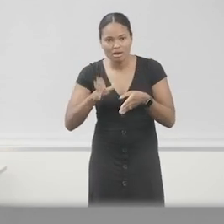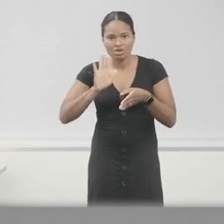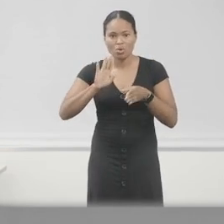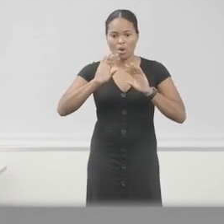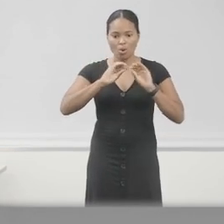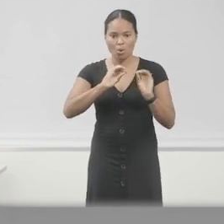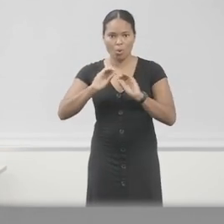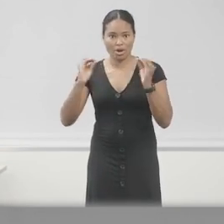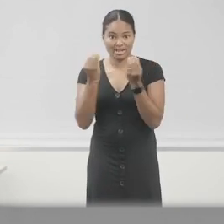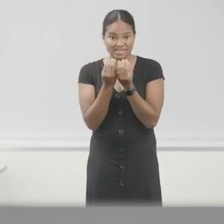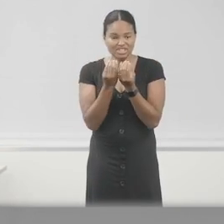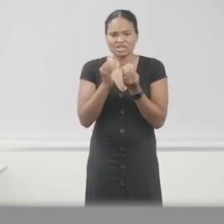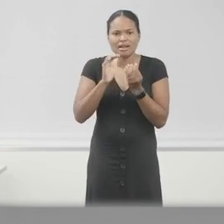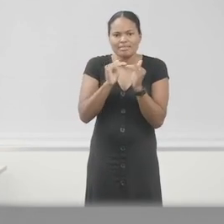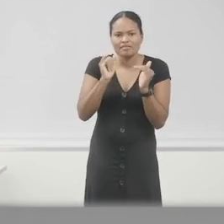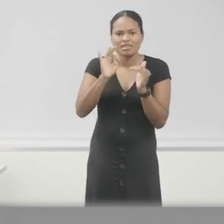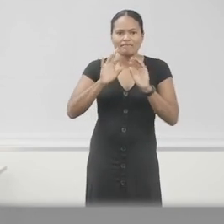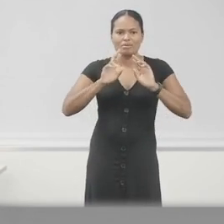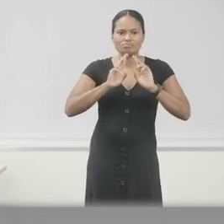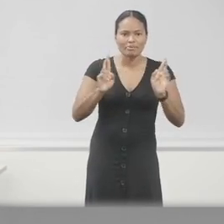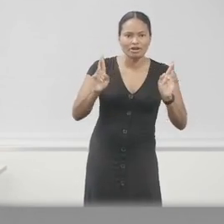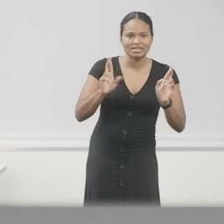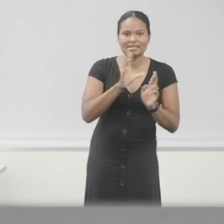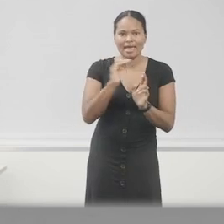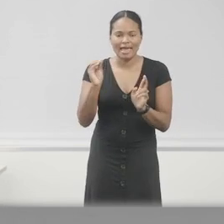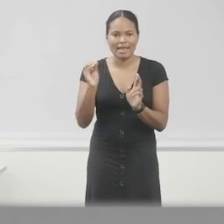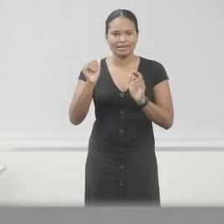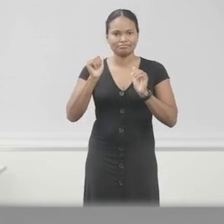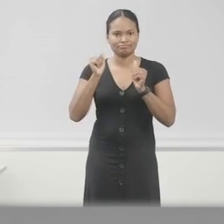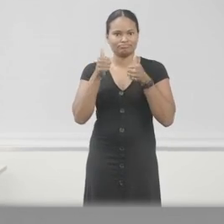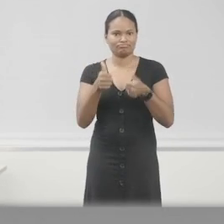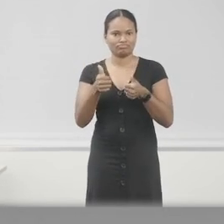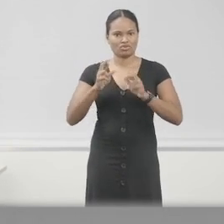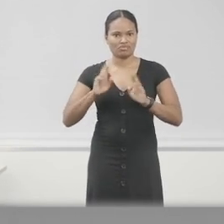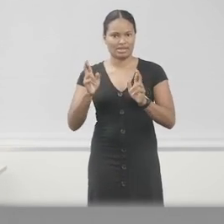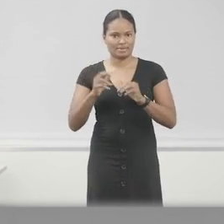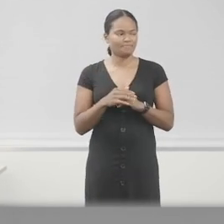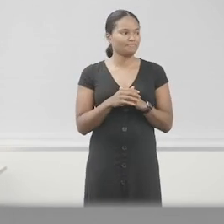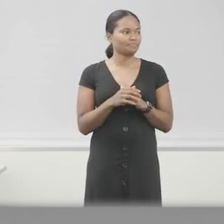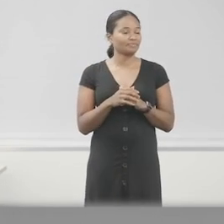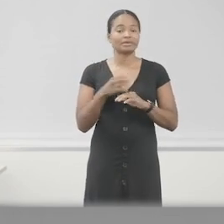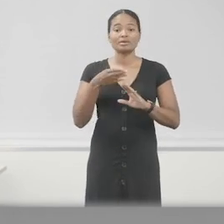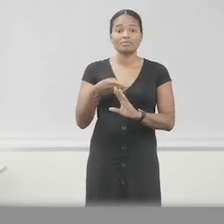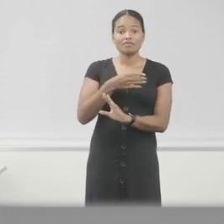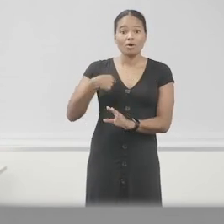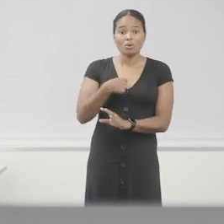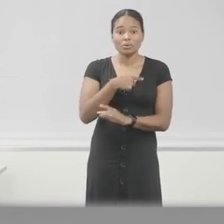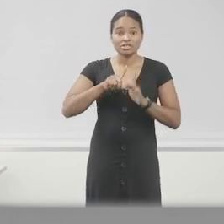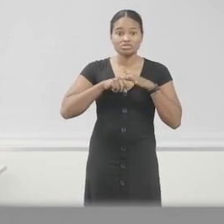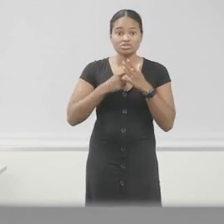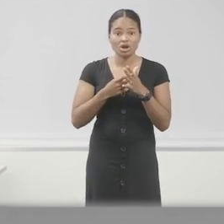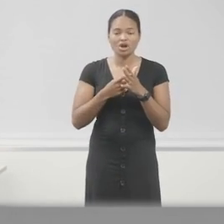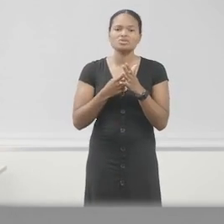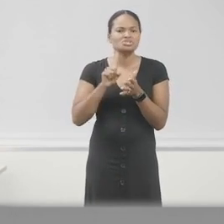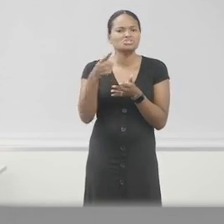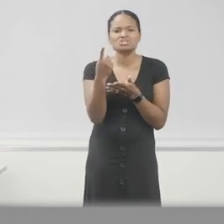level of preparedness and resiliency. So, before we get into the program, there are typically some housekeeping instructions